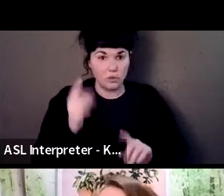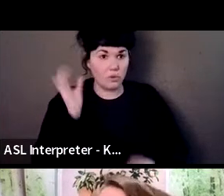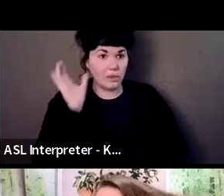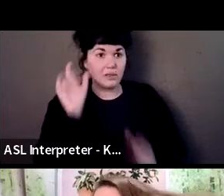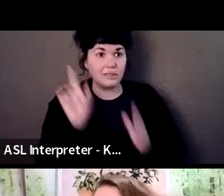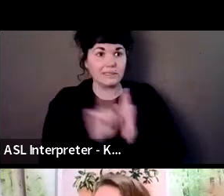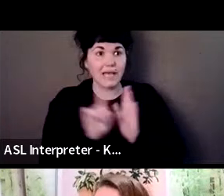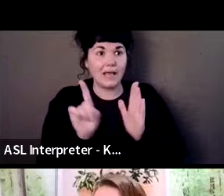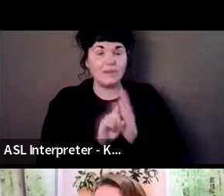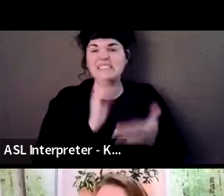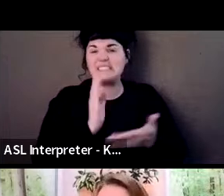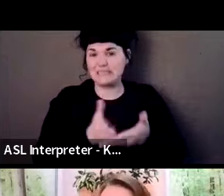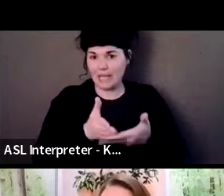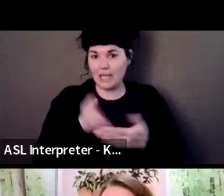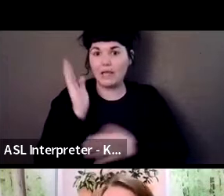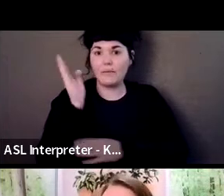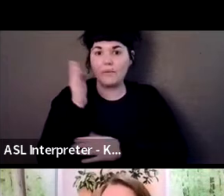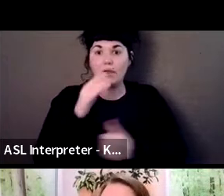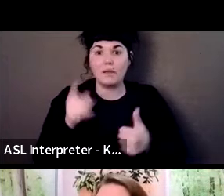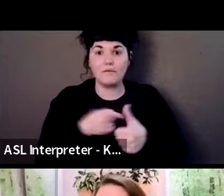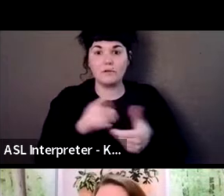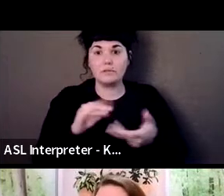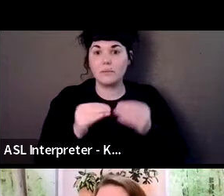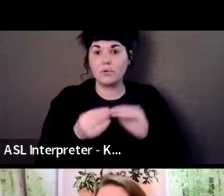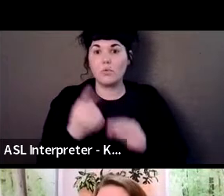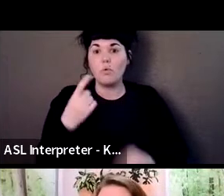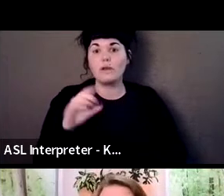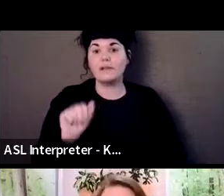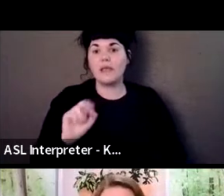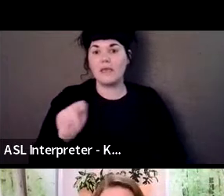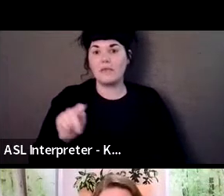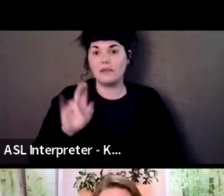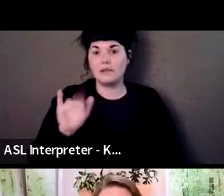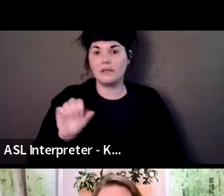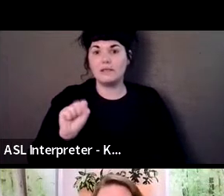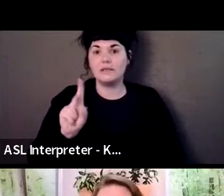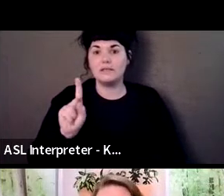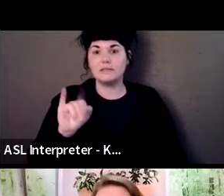First in line to provide public comment is number one, Anthony Scannell.